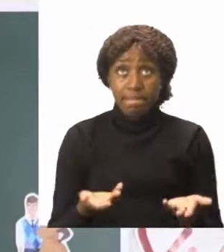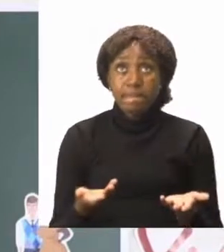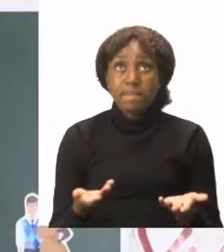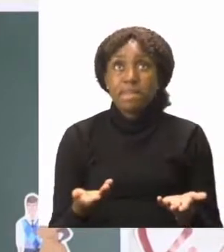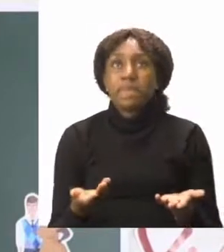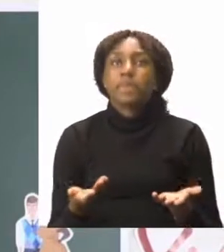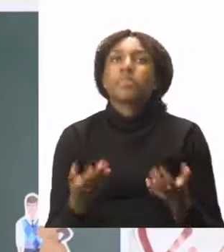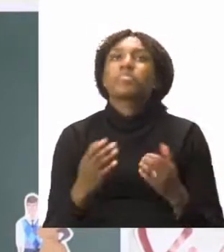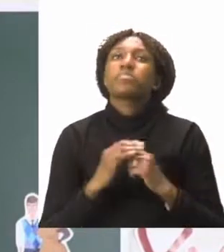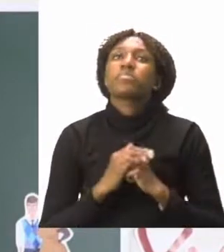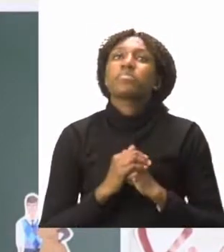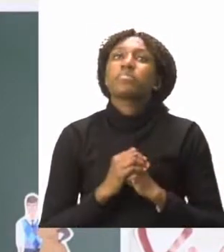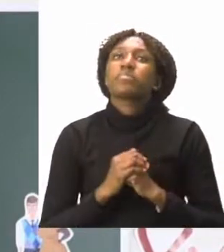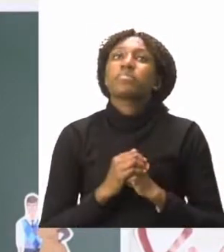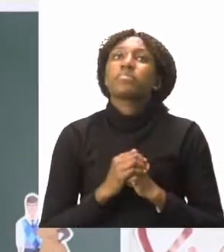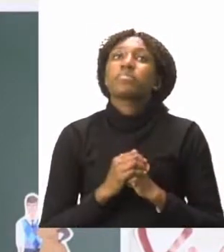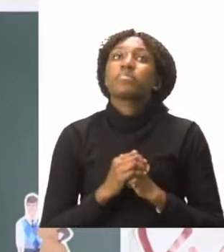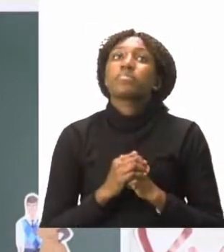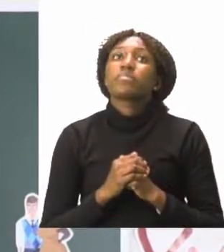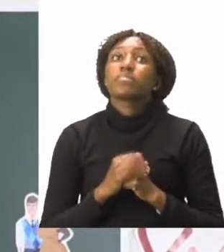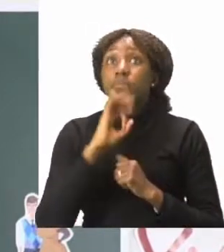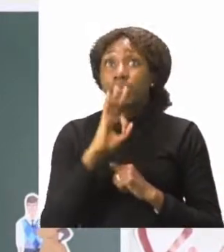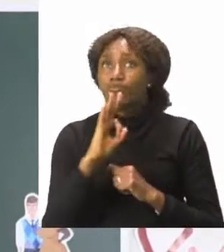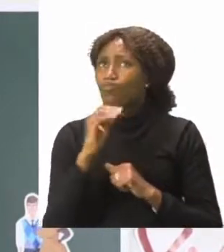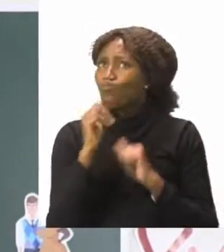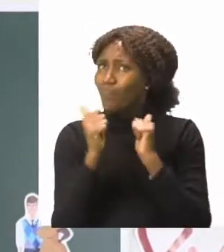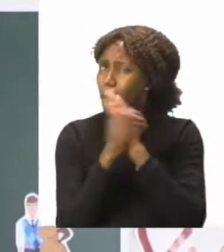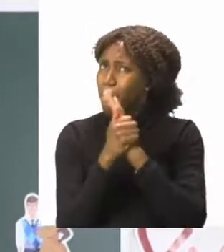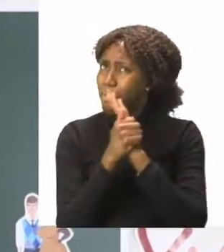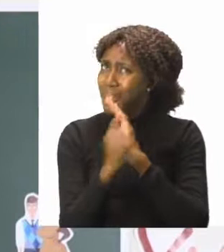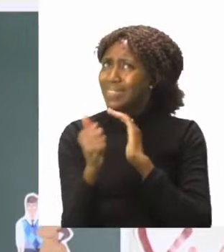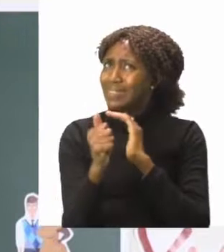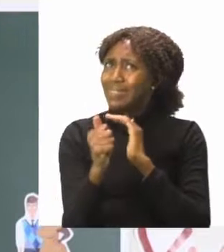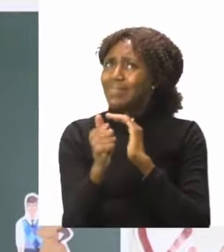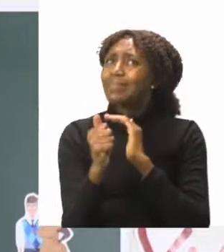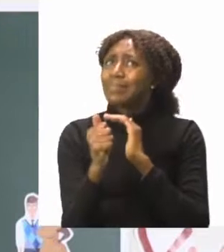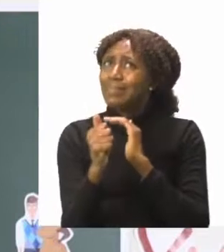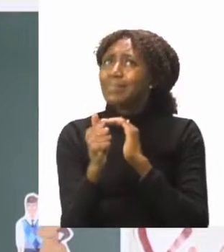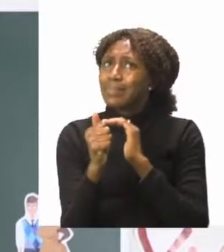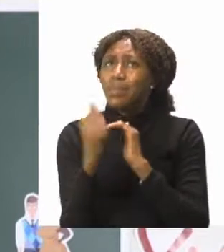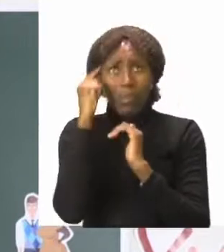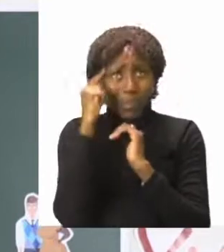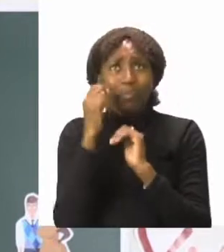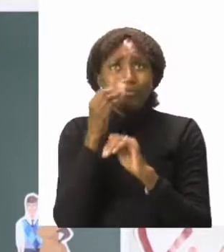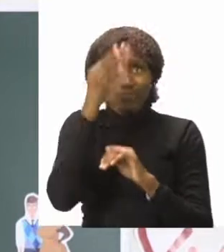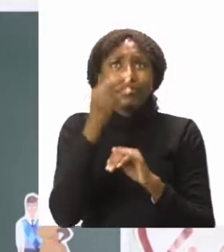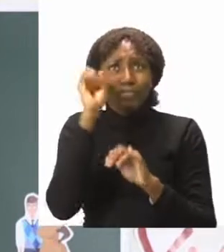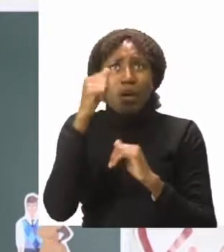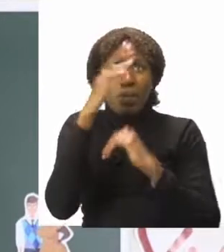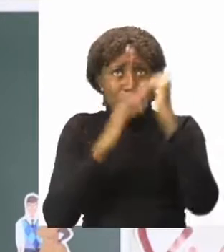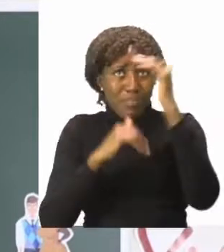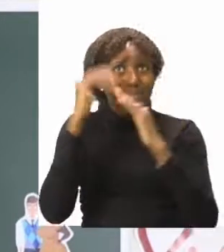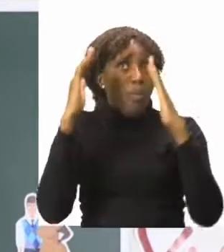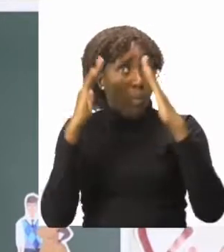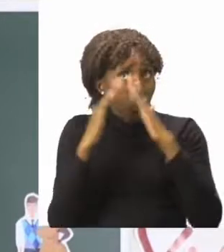build buildings. So if you're very good at building your Legos and you think you can actually build a whole